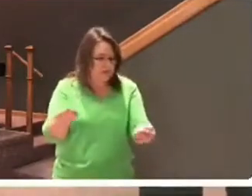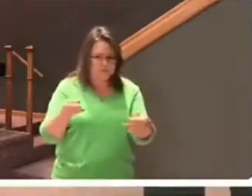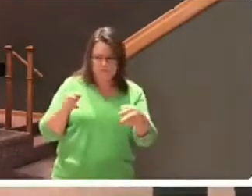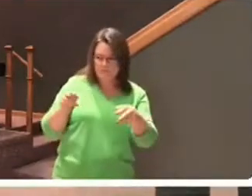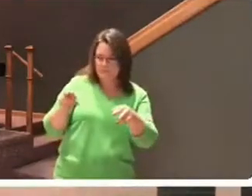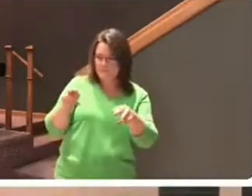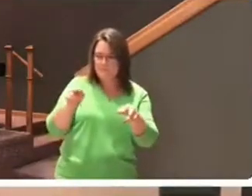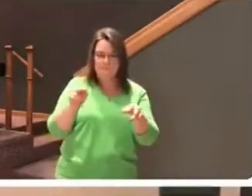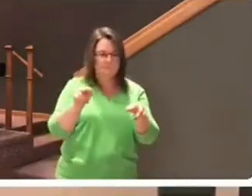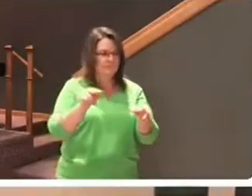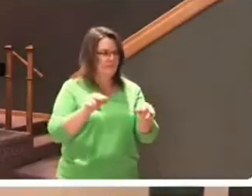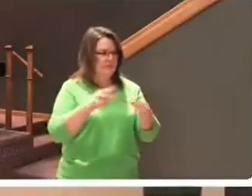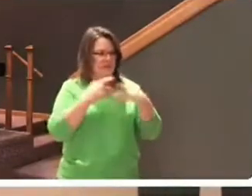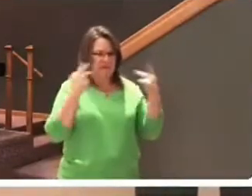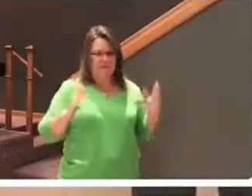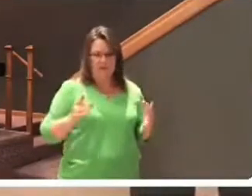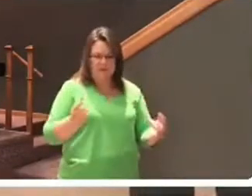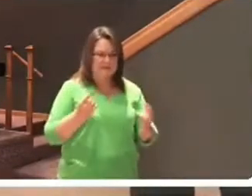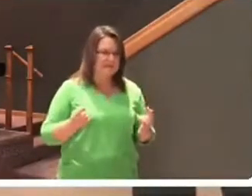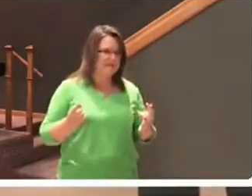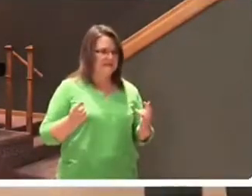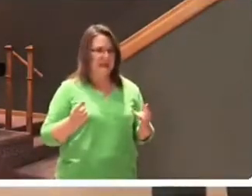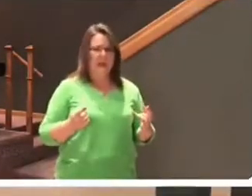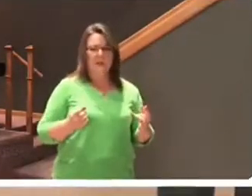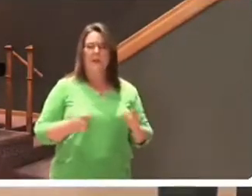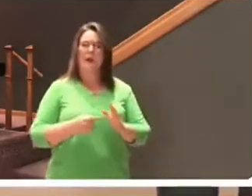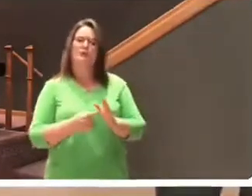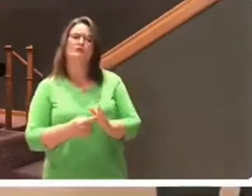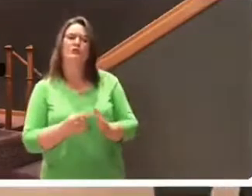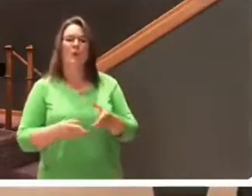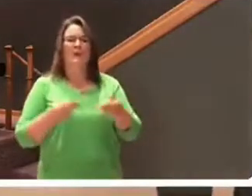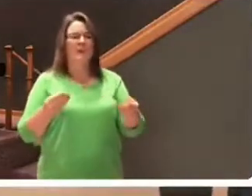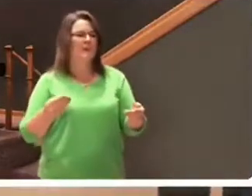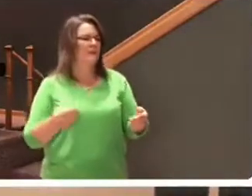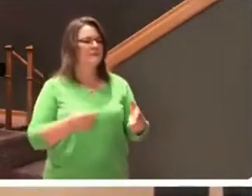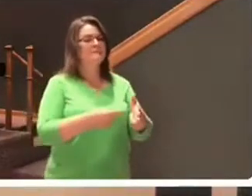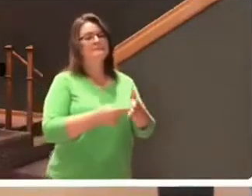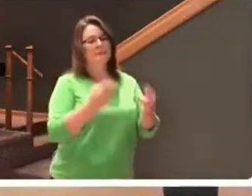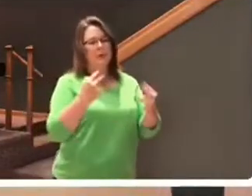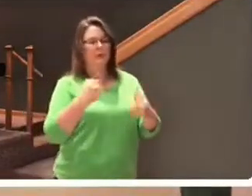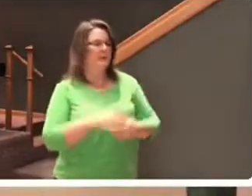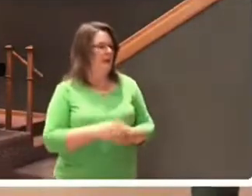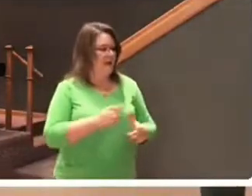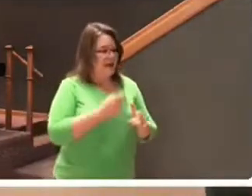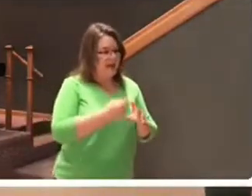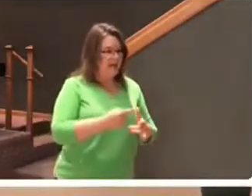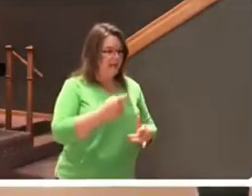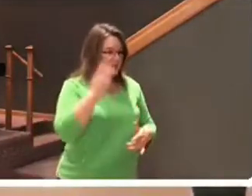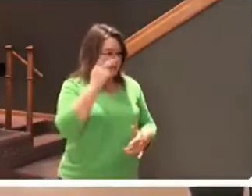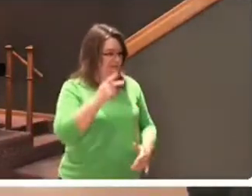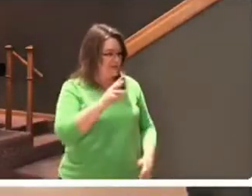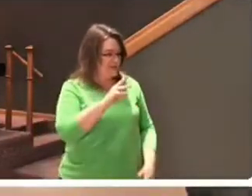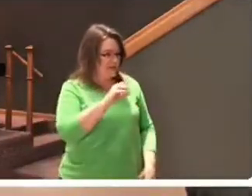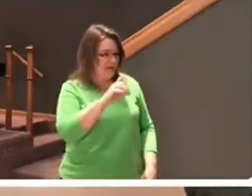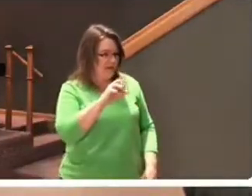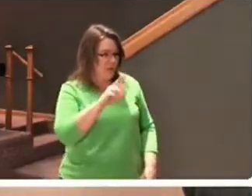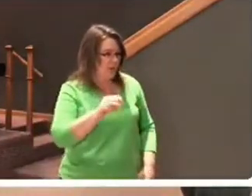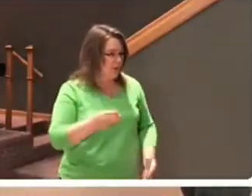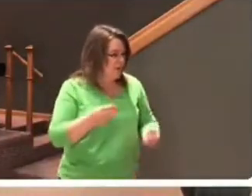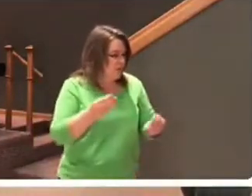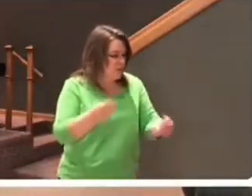watching Pharisees come and make a big show of what they're giving and all this stuff. And then he sees a widow who